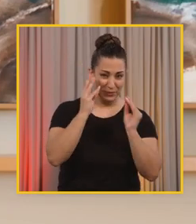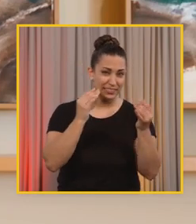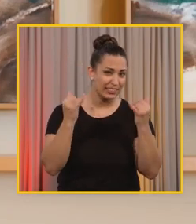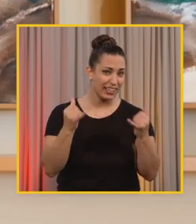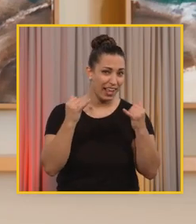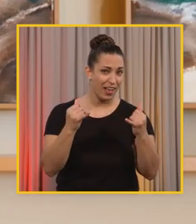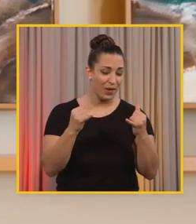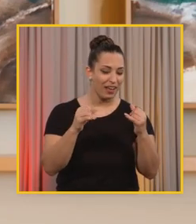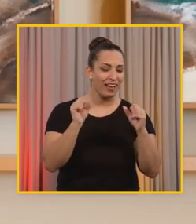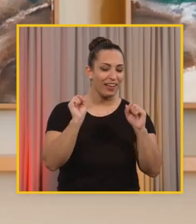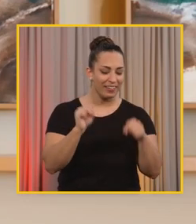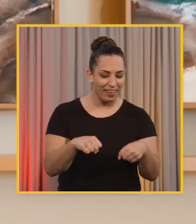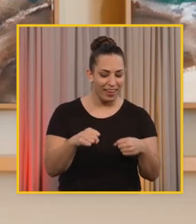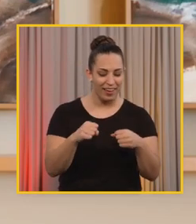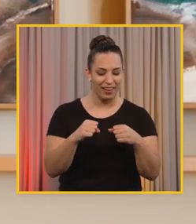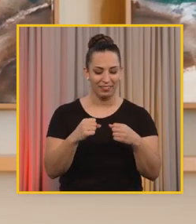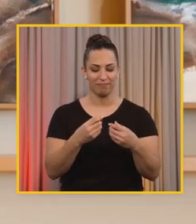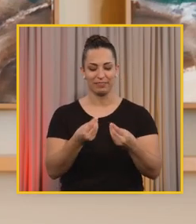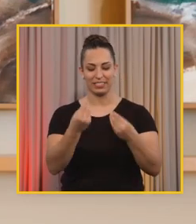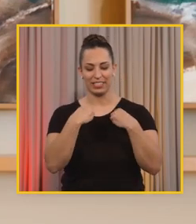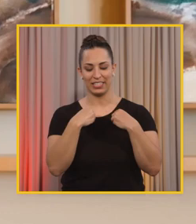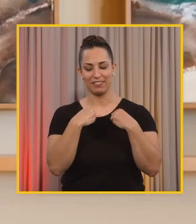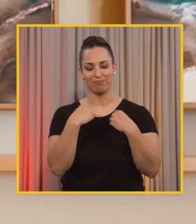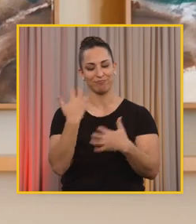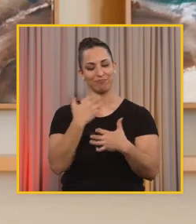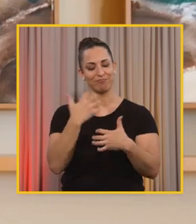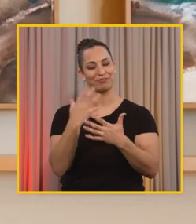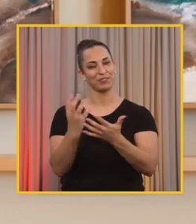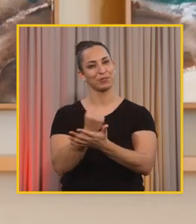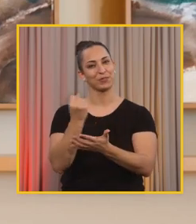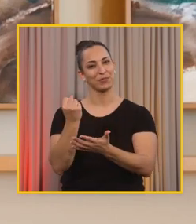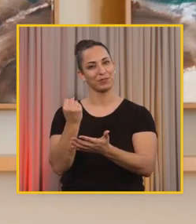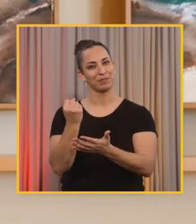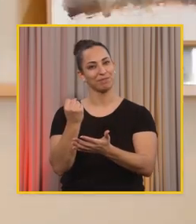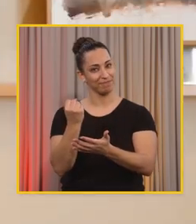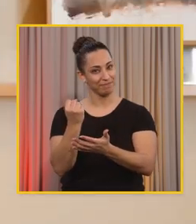can produce incredible opportunities.